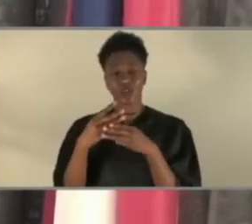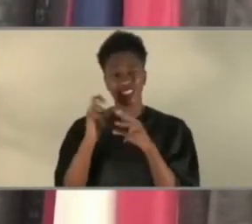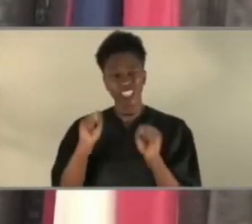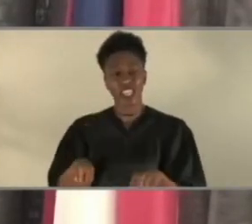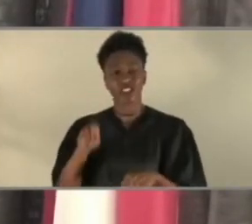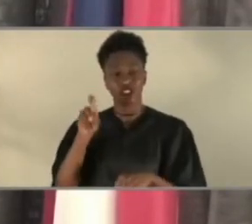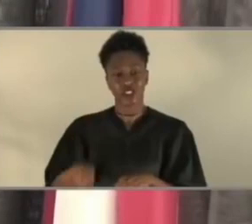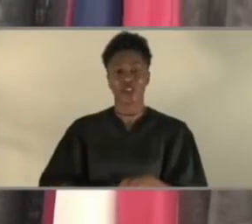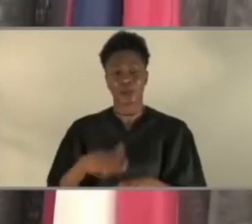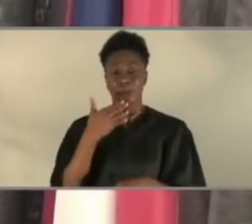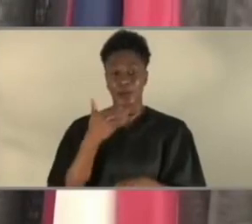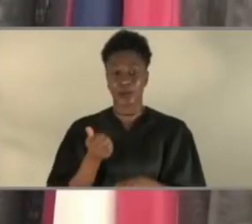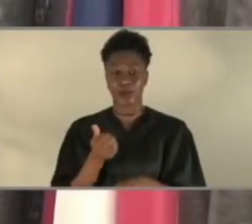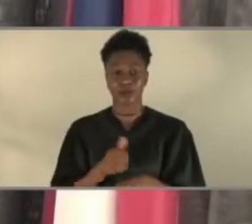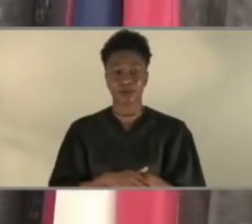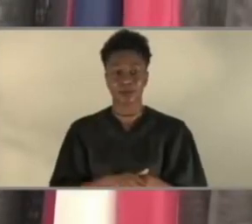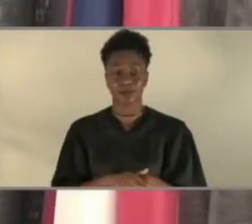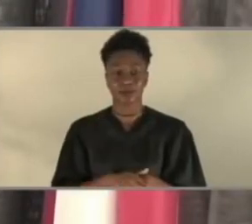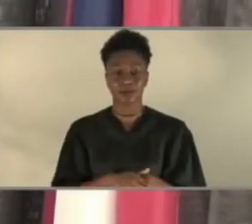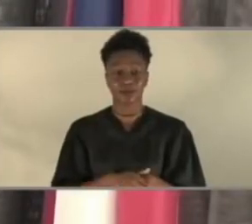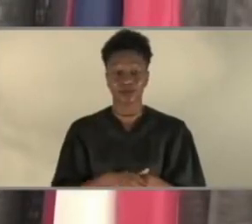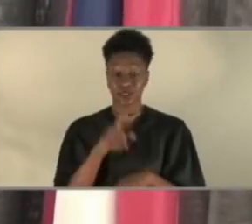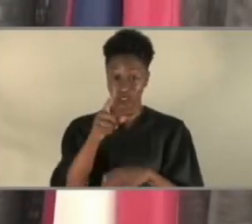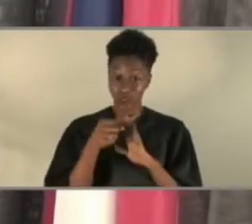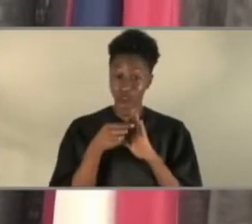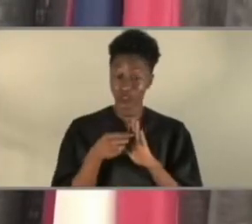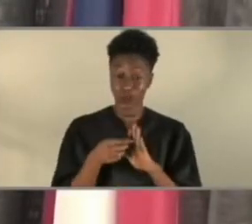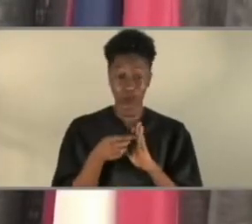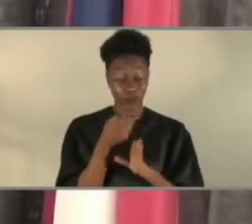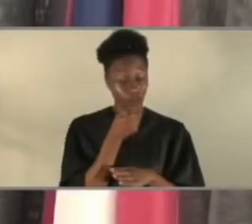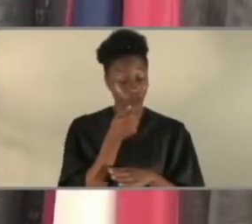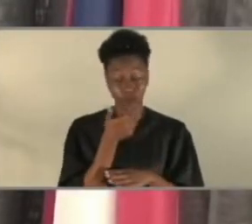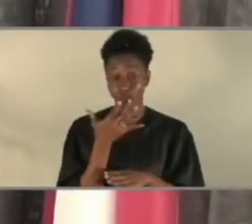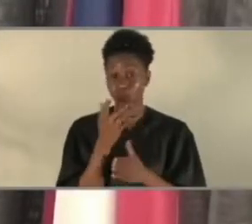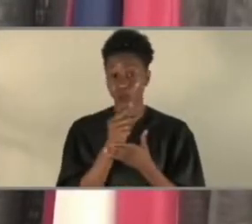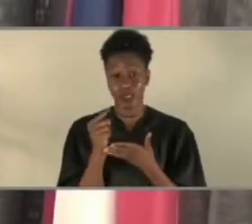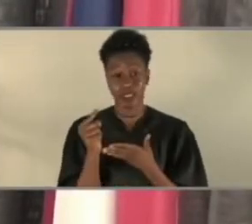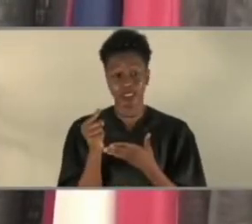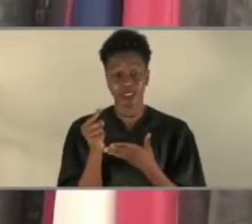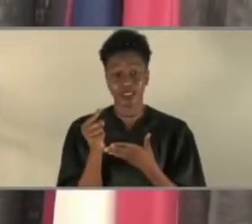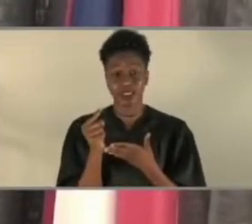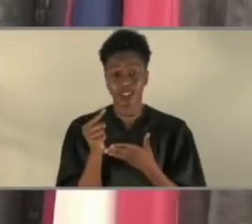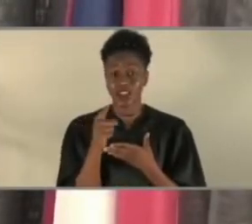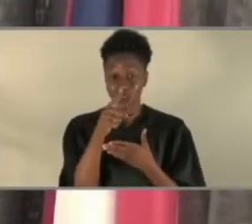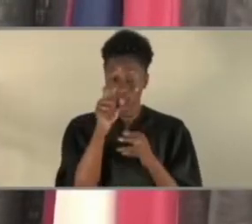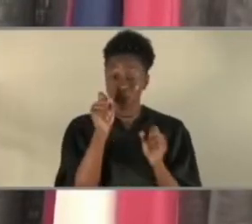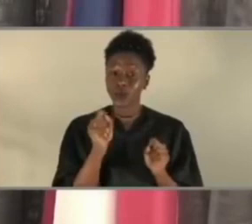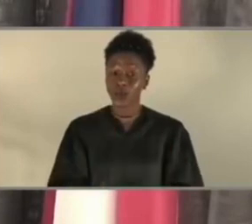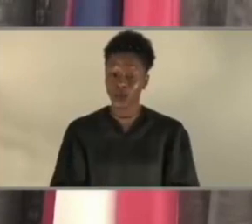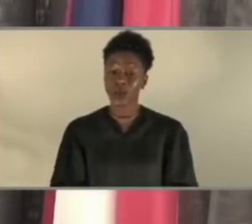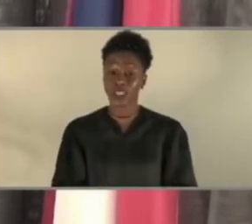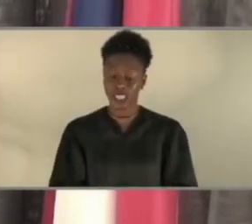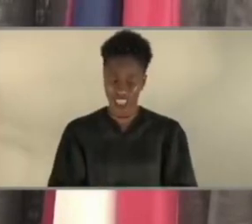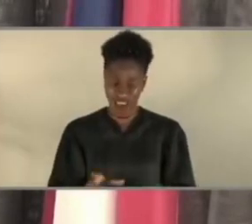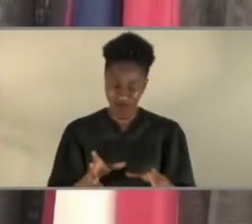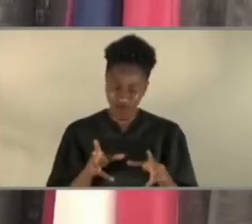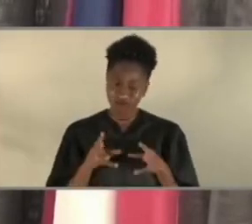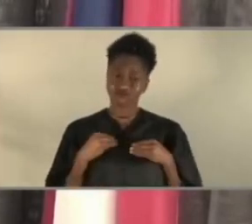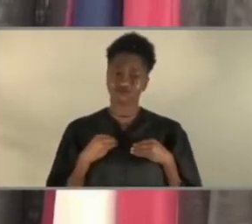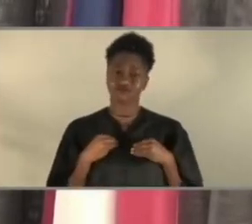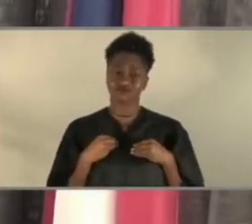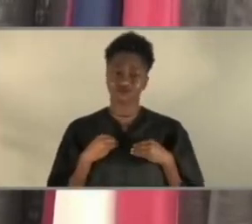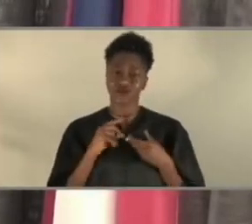better. You have shown in just the past several weeks that you can embrace change